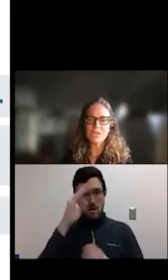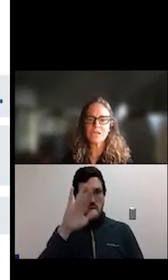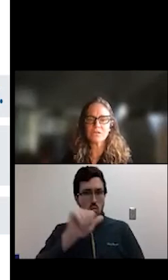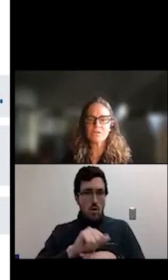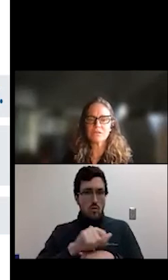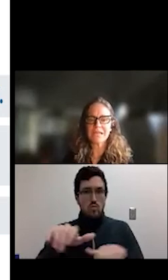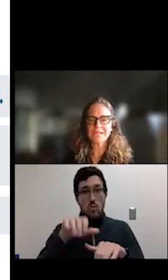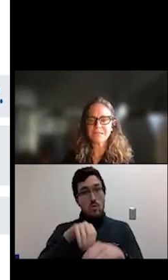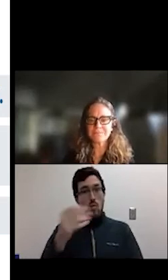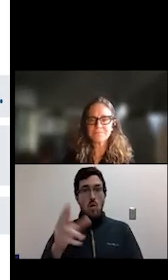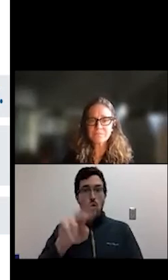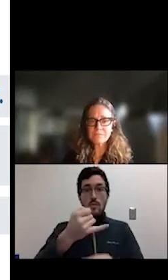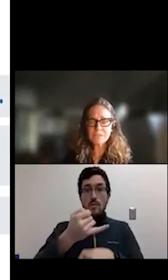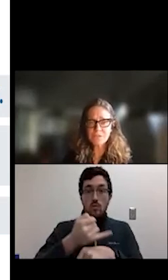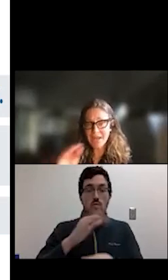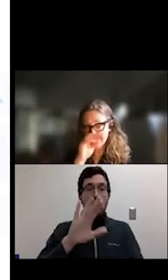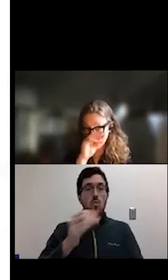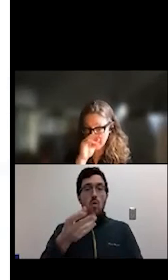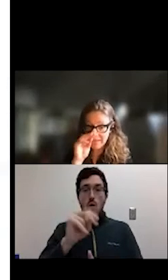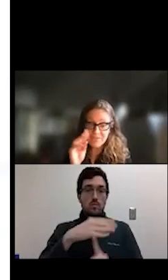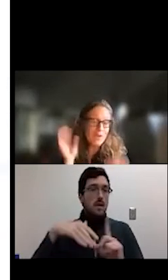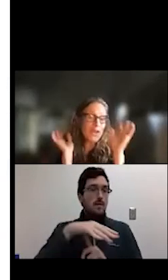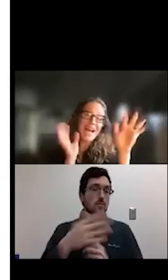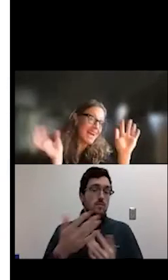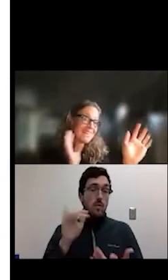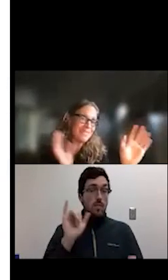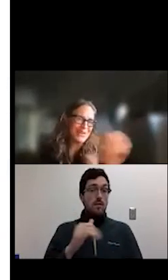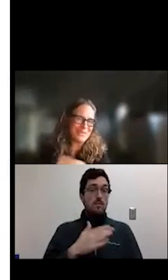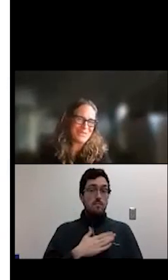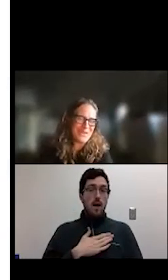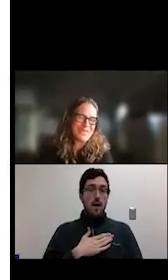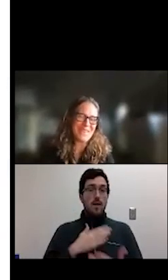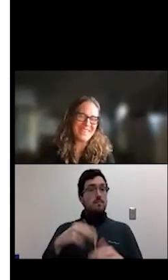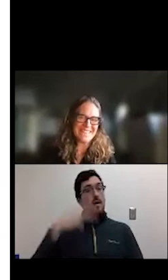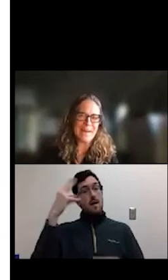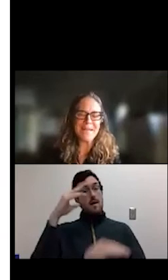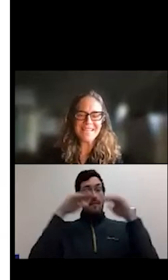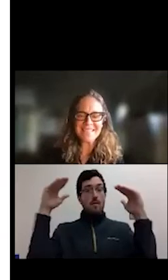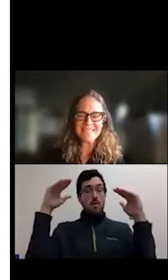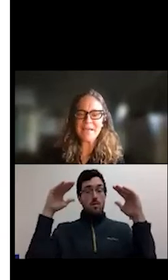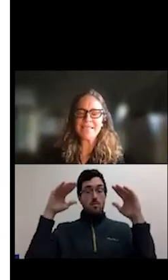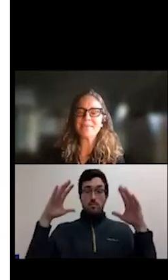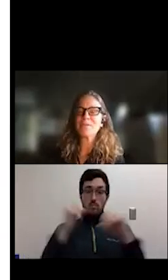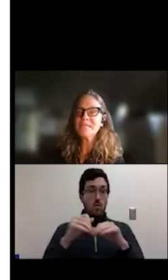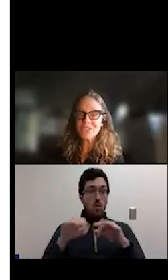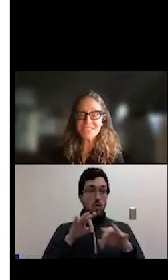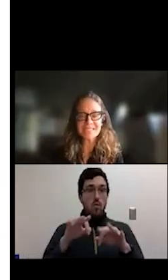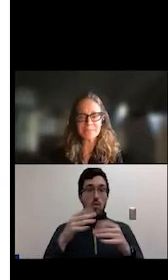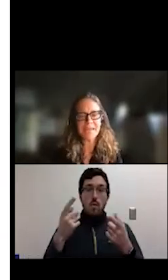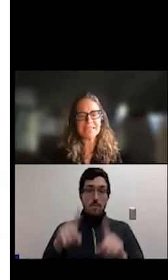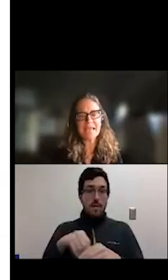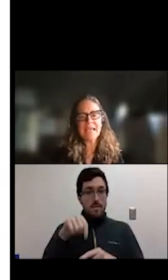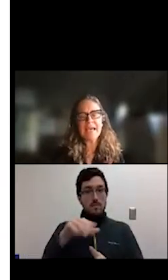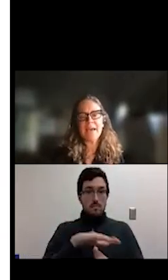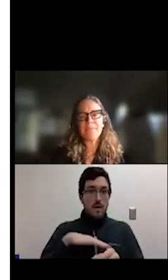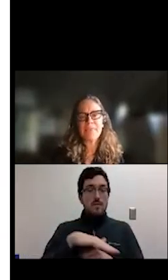own institution and your own setting. So that is my very high level overview of some of the things happening in this space, some of the research